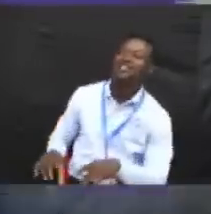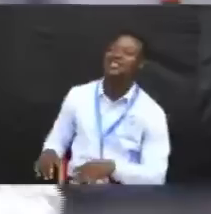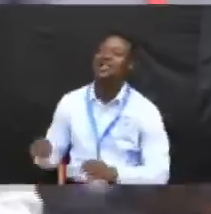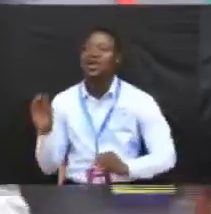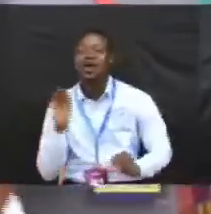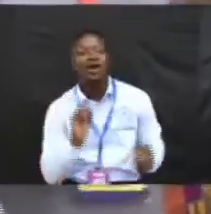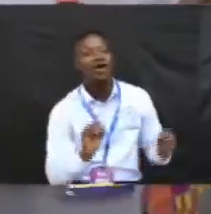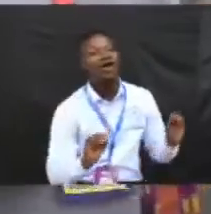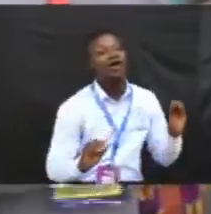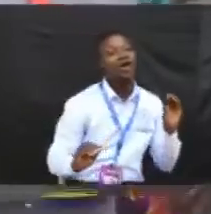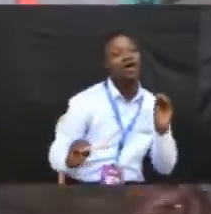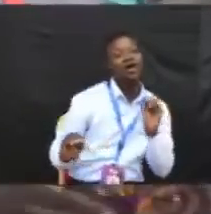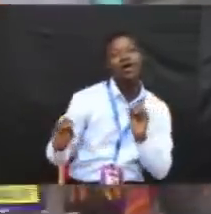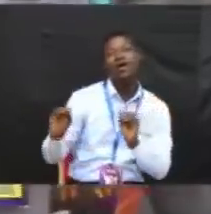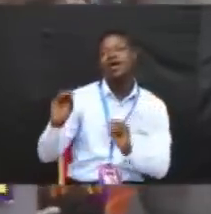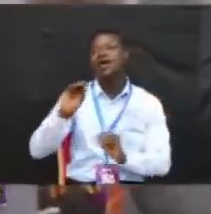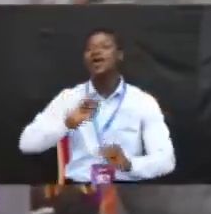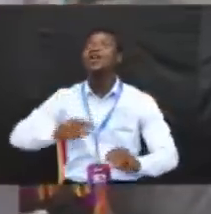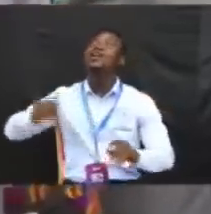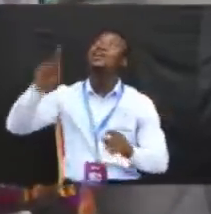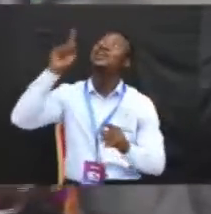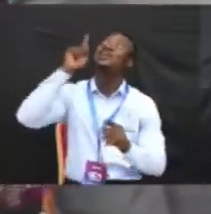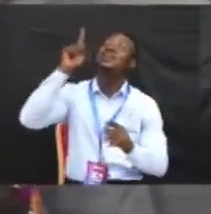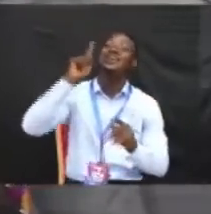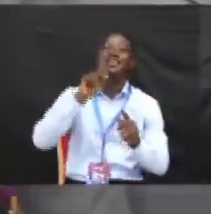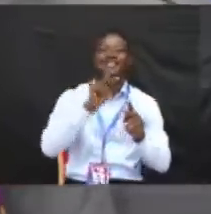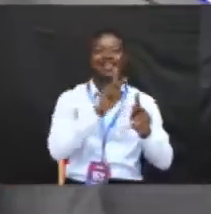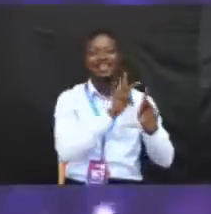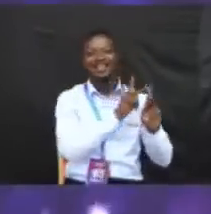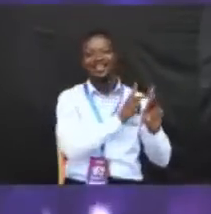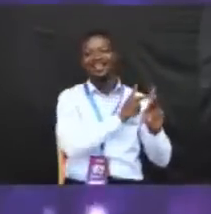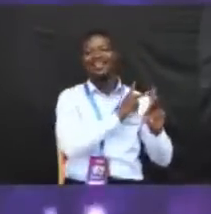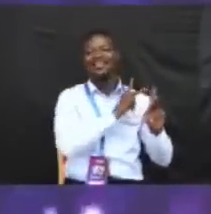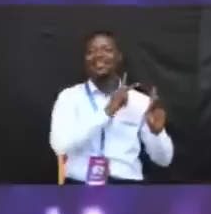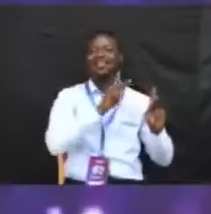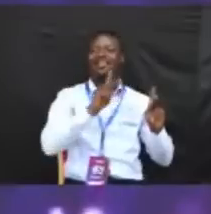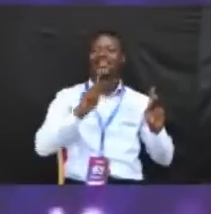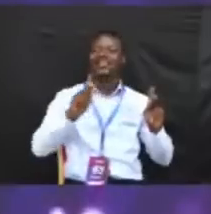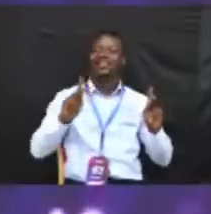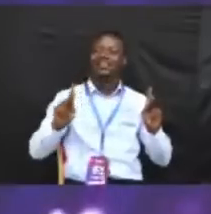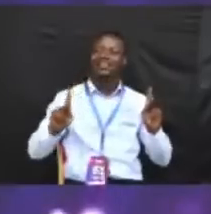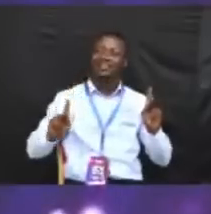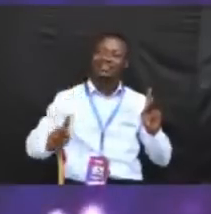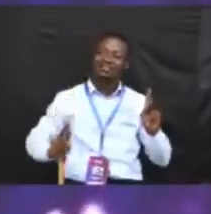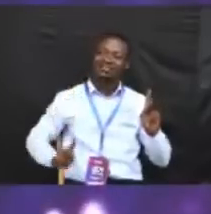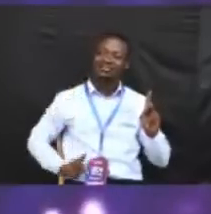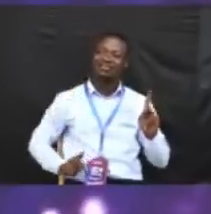Jesus. Oh, he is the king.